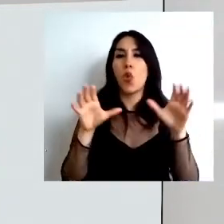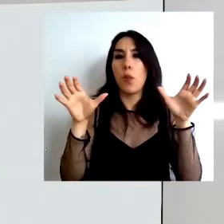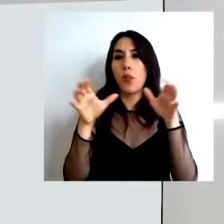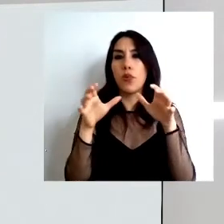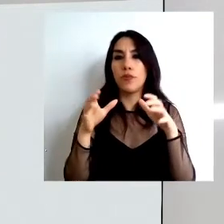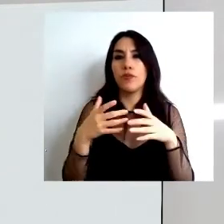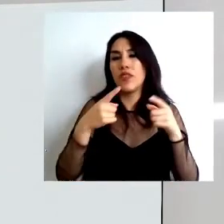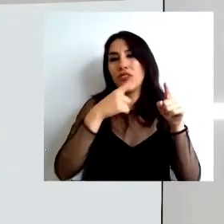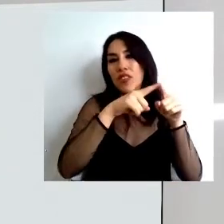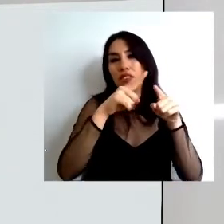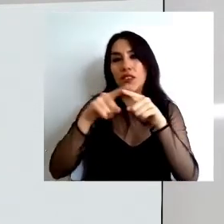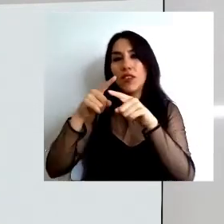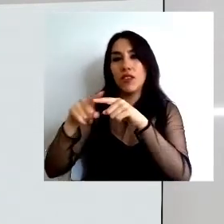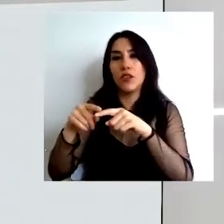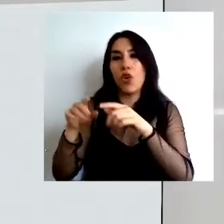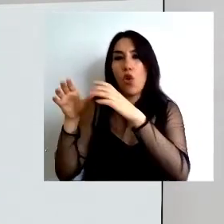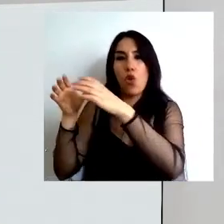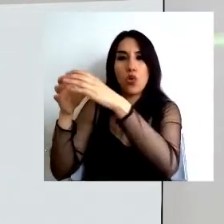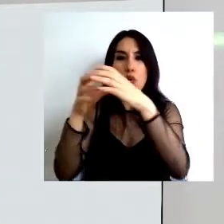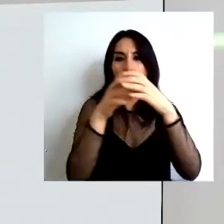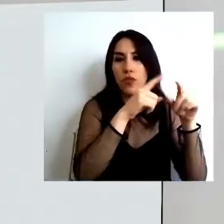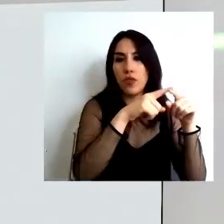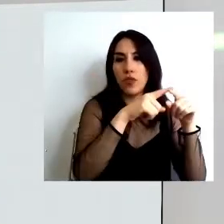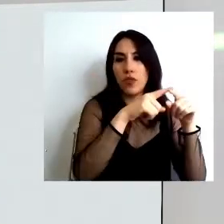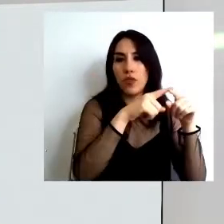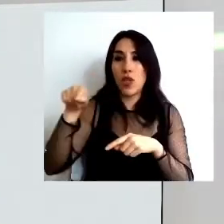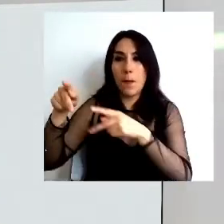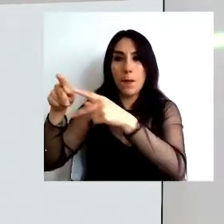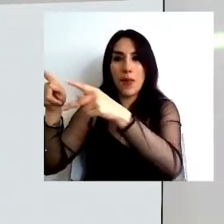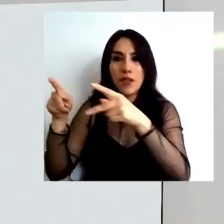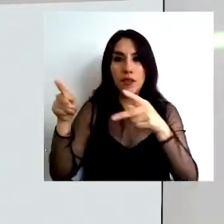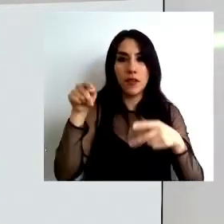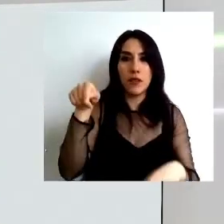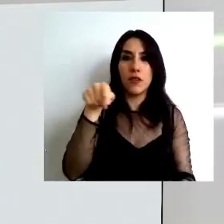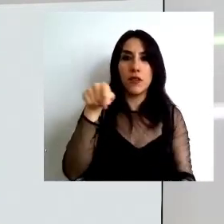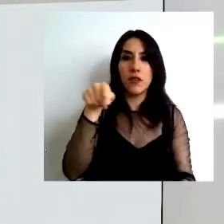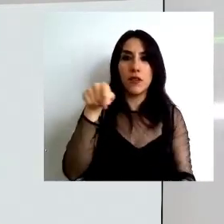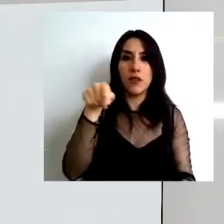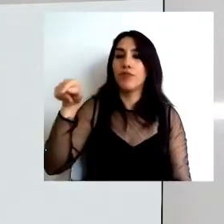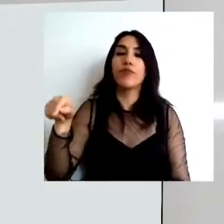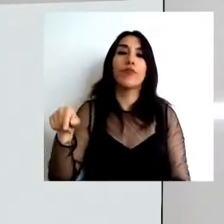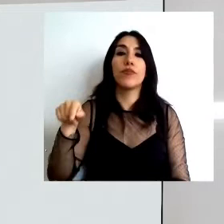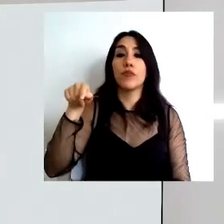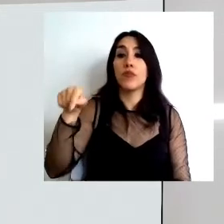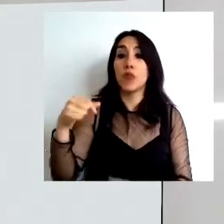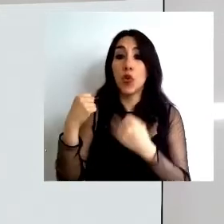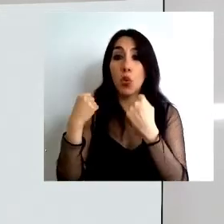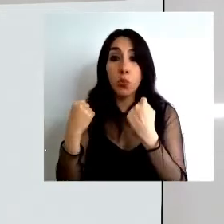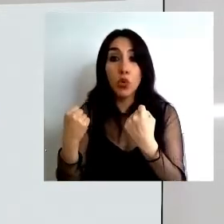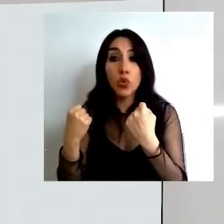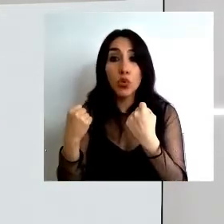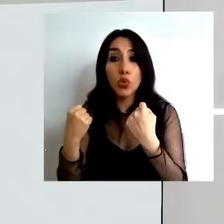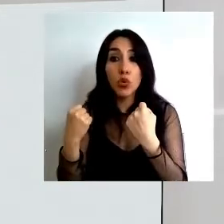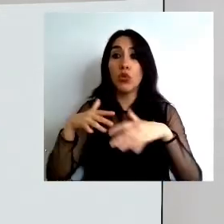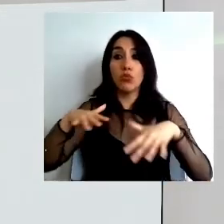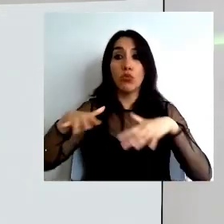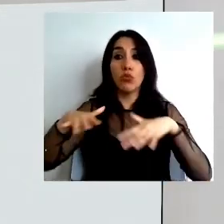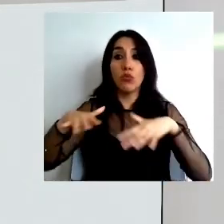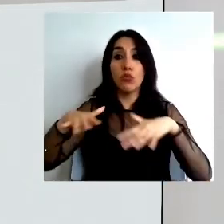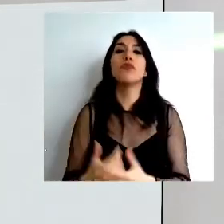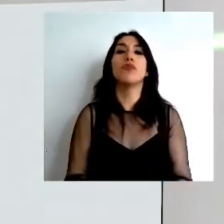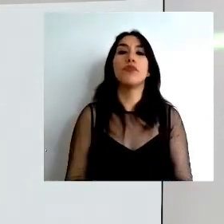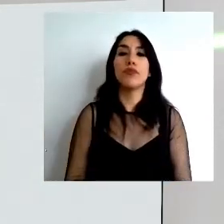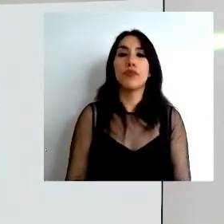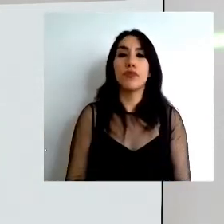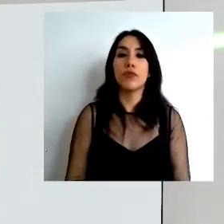your control, and perhaps the quality of the impact metrics you receive from a network of 250 partners might